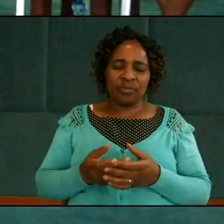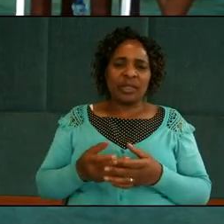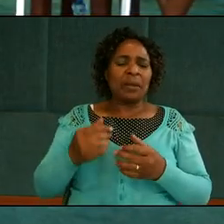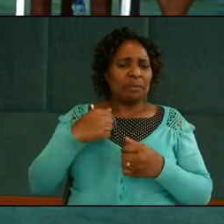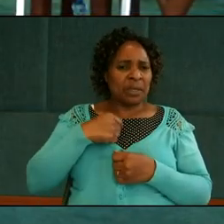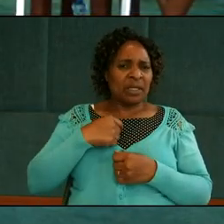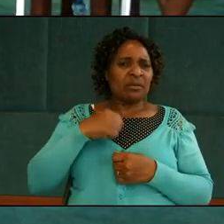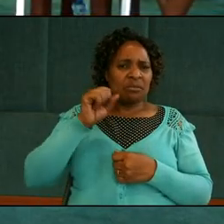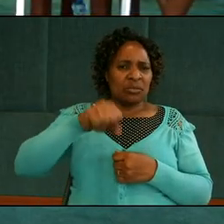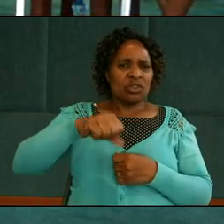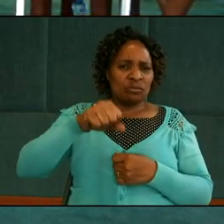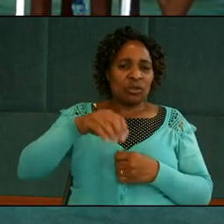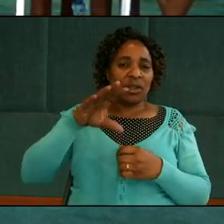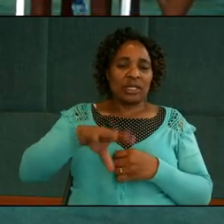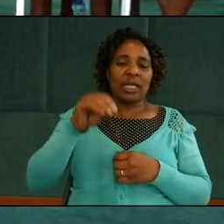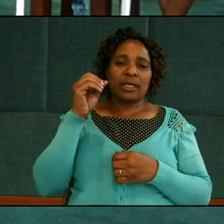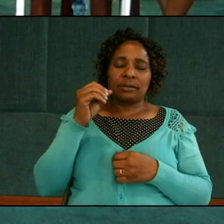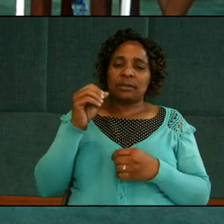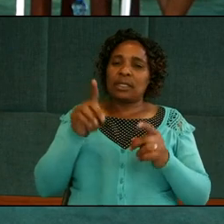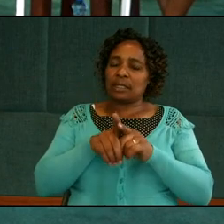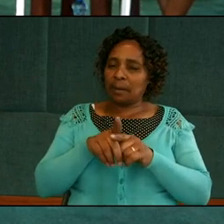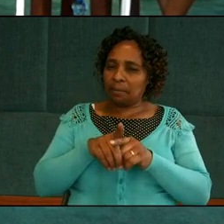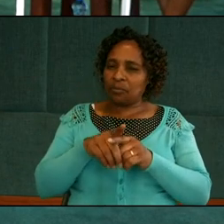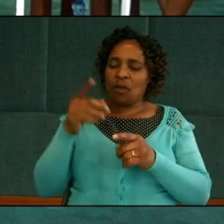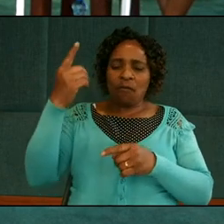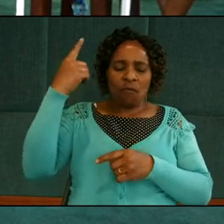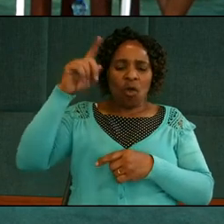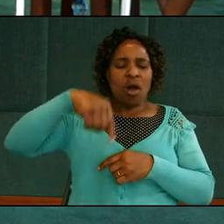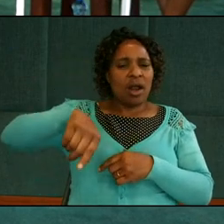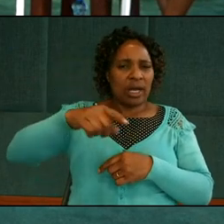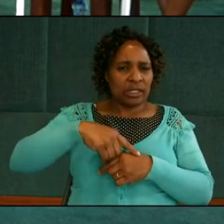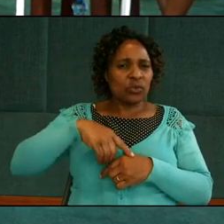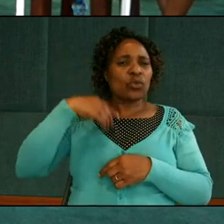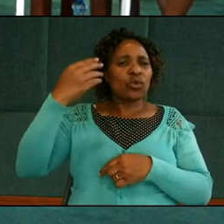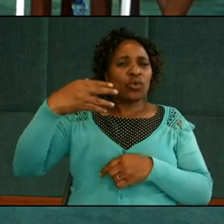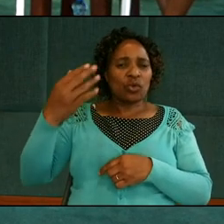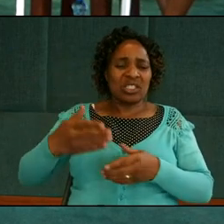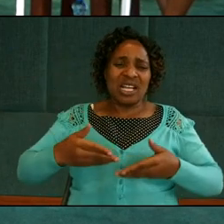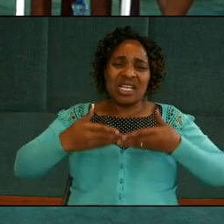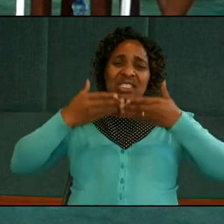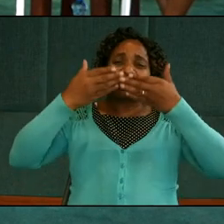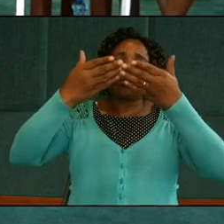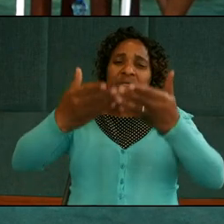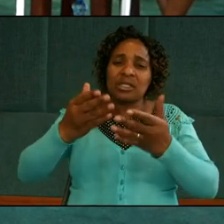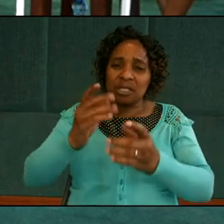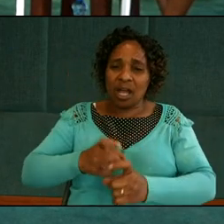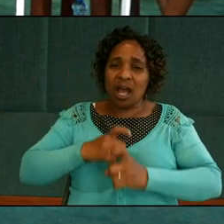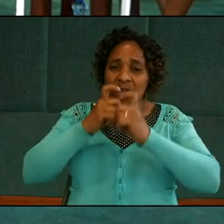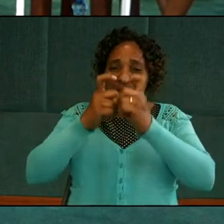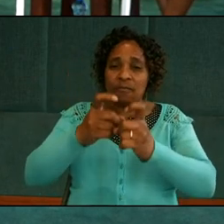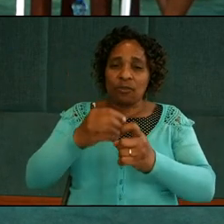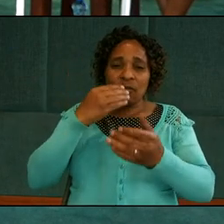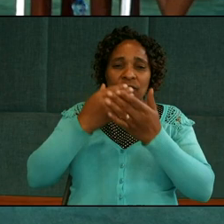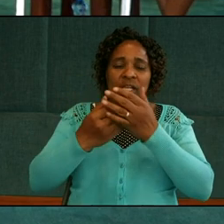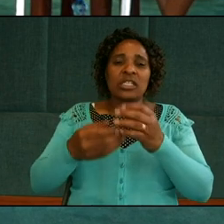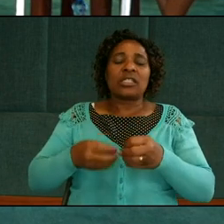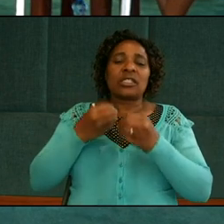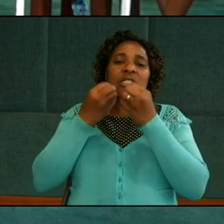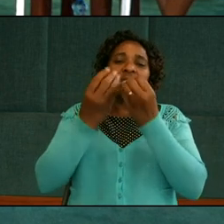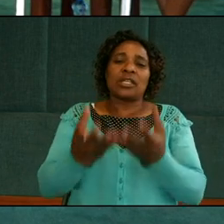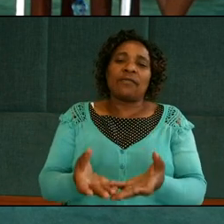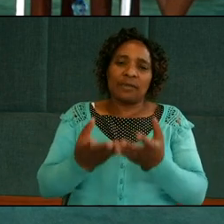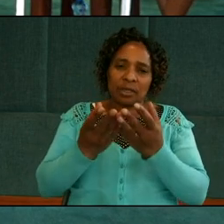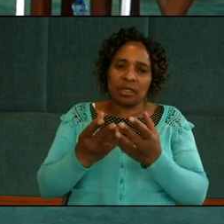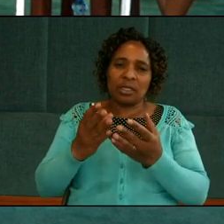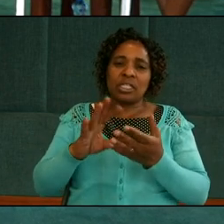I could take that. For us, we should always express a gift of thanksgiving to those who have been